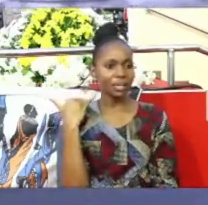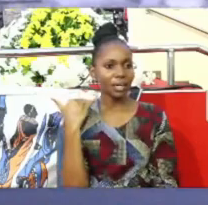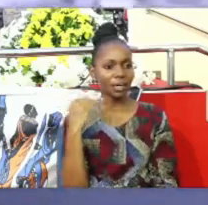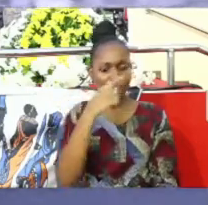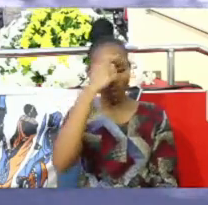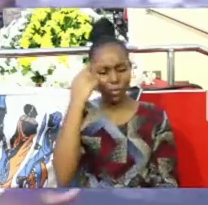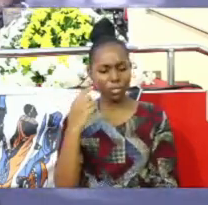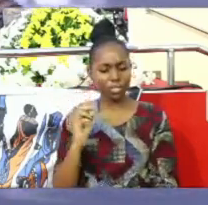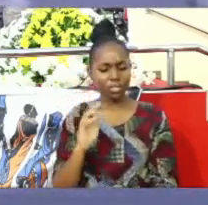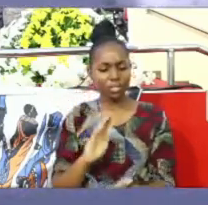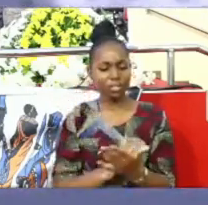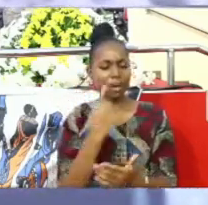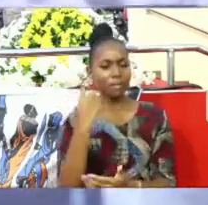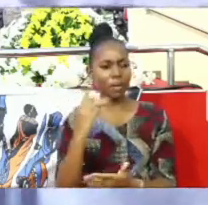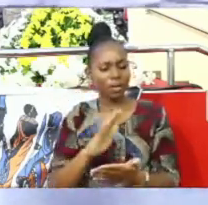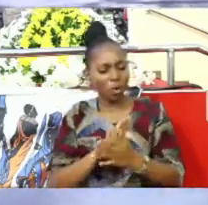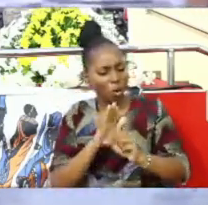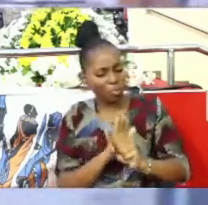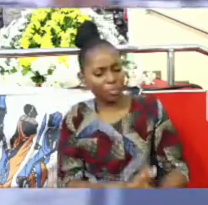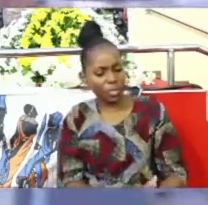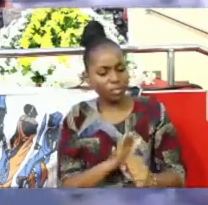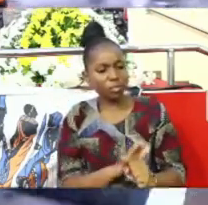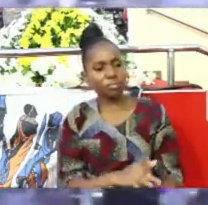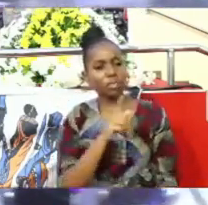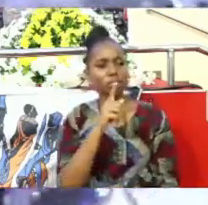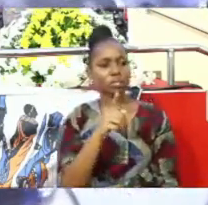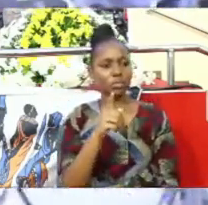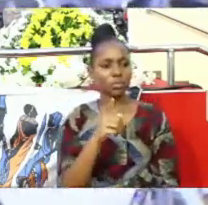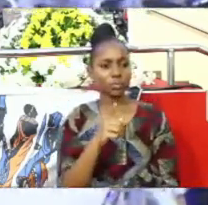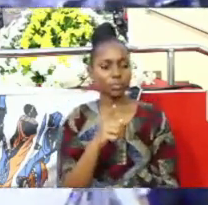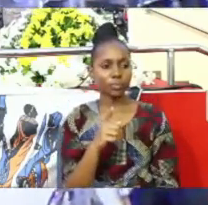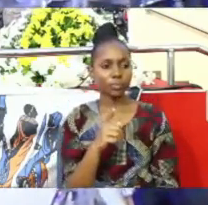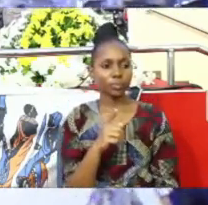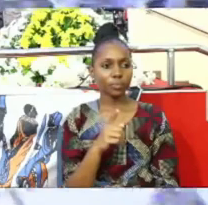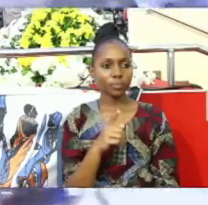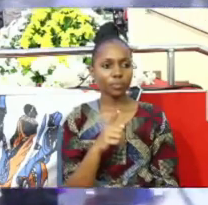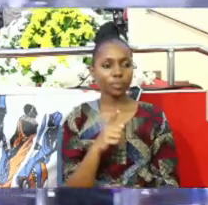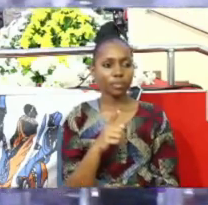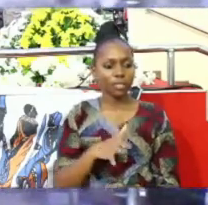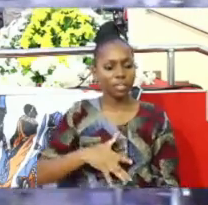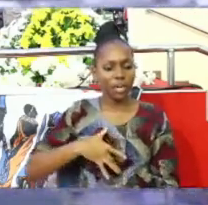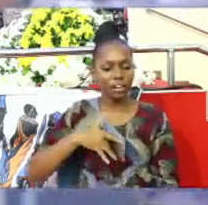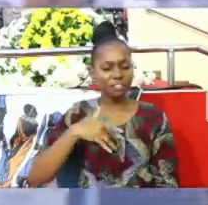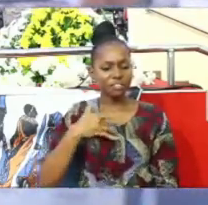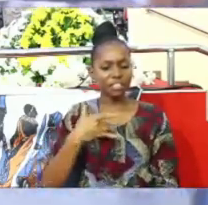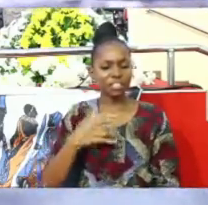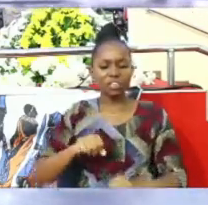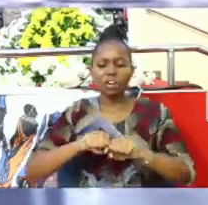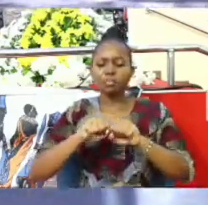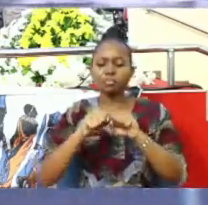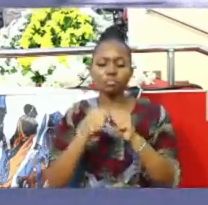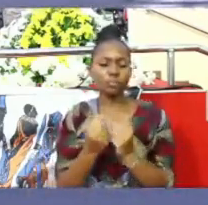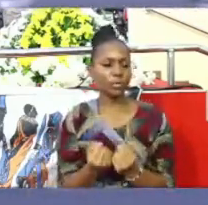Somebody rejected you yesterday. Somebody threw you out. You feel you are broke.